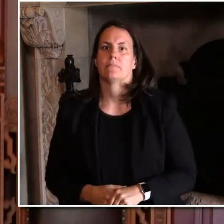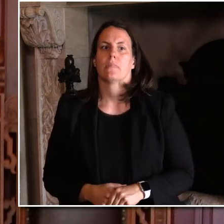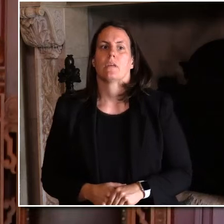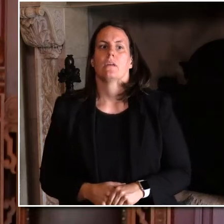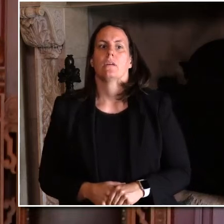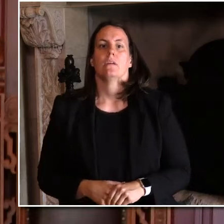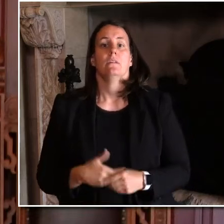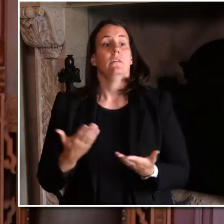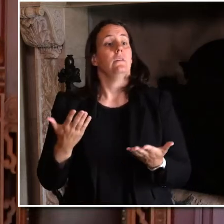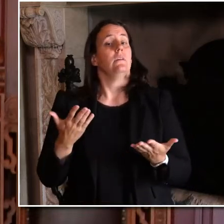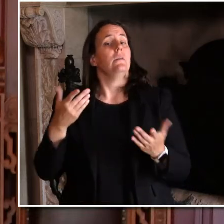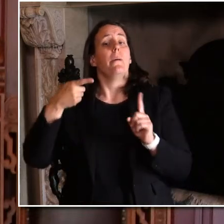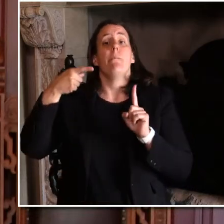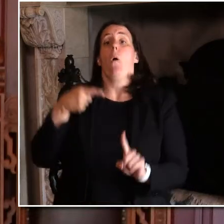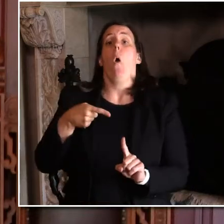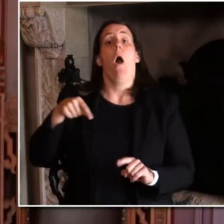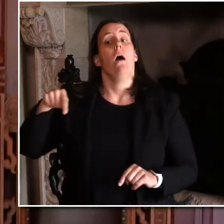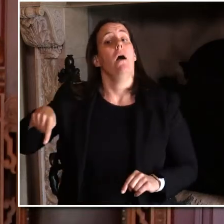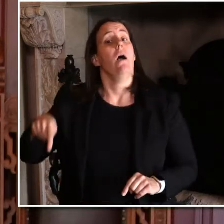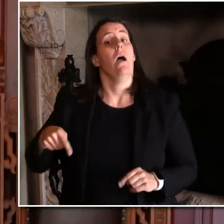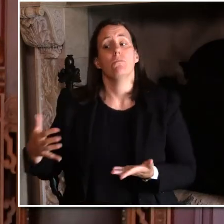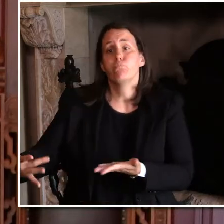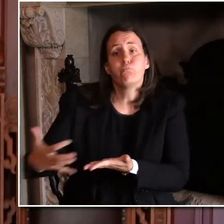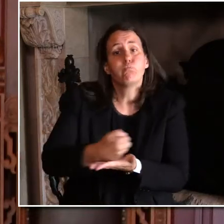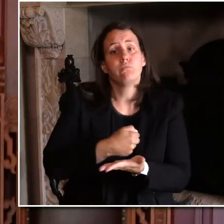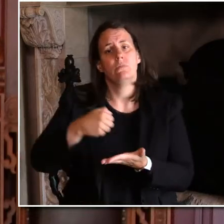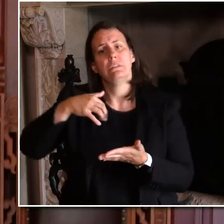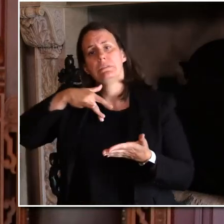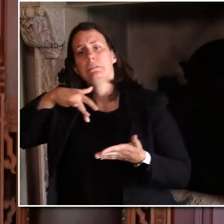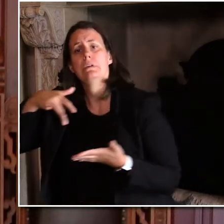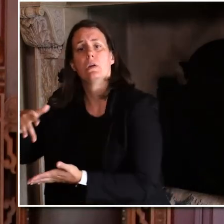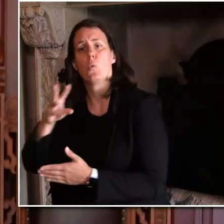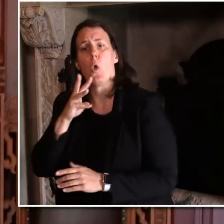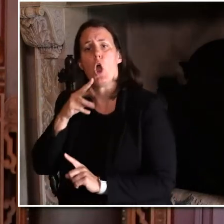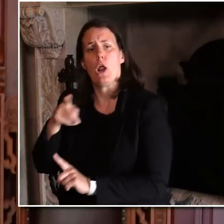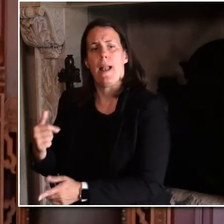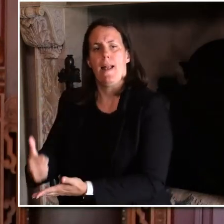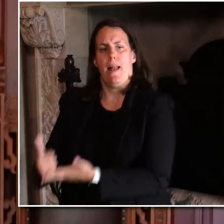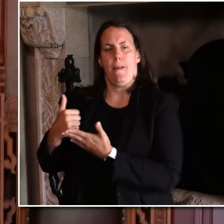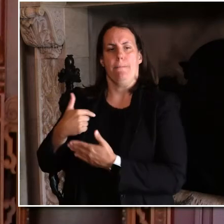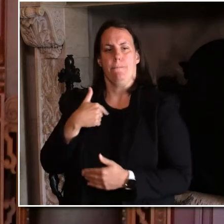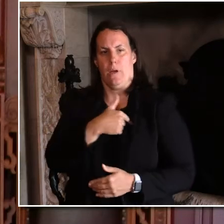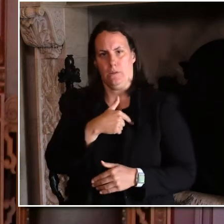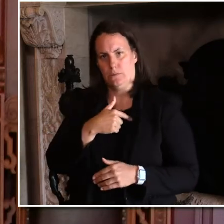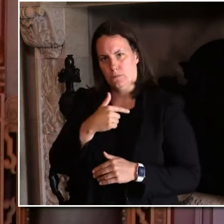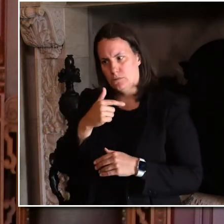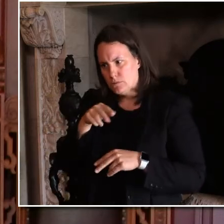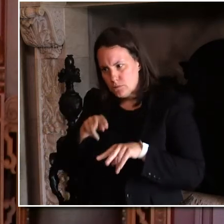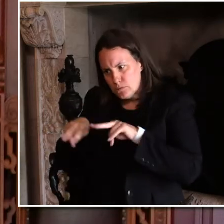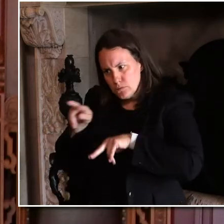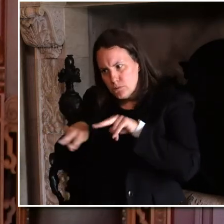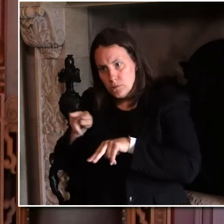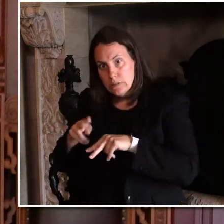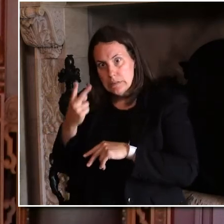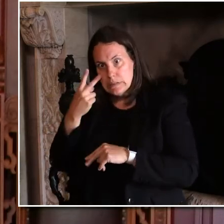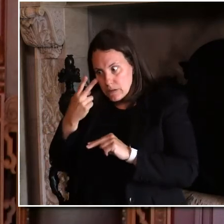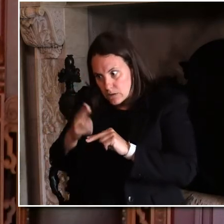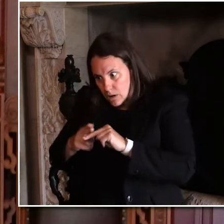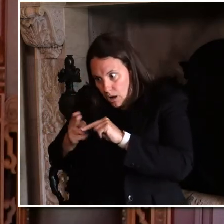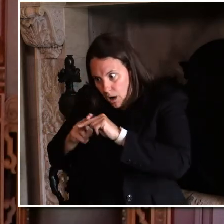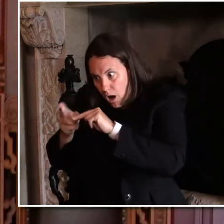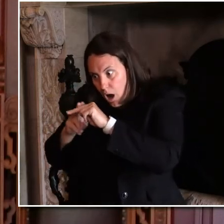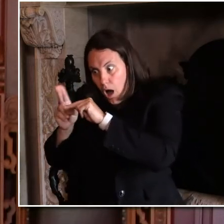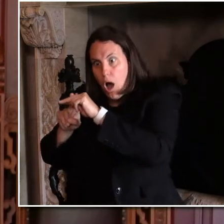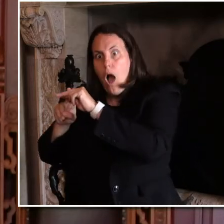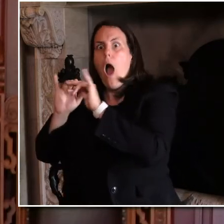to focus public health resources and focus our response more quickly to bring the disease under control as quickly as